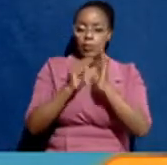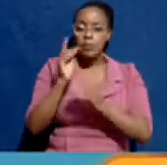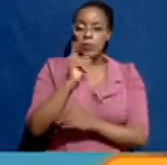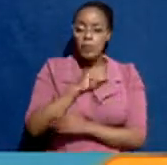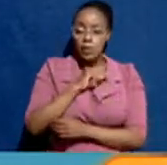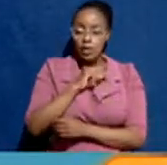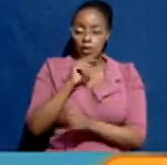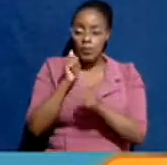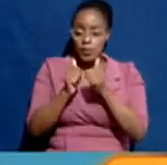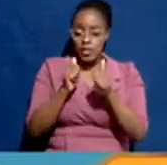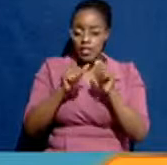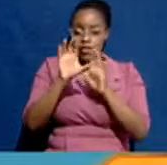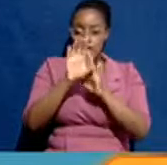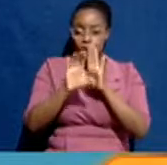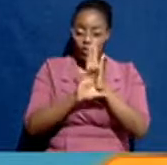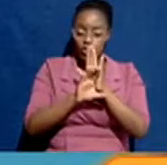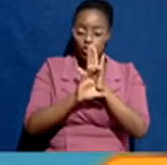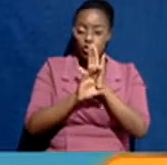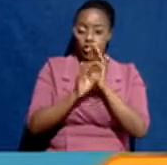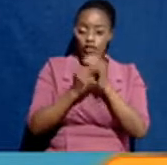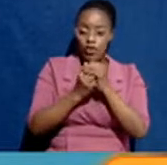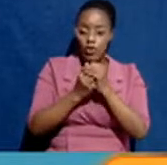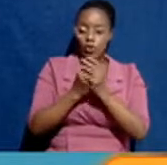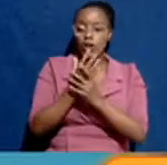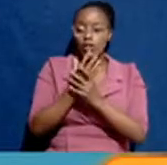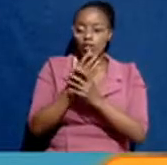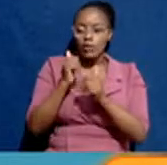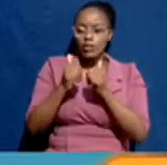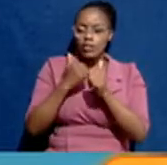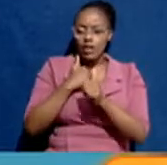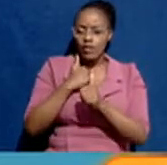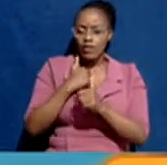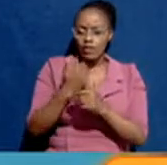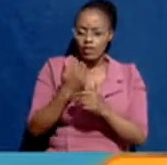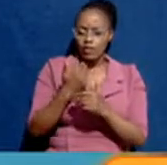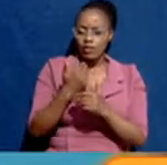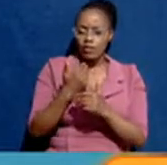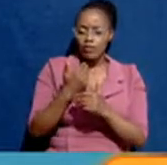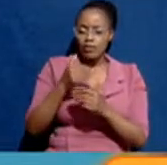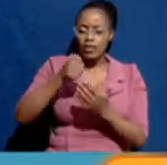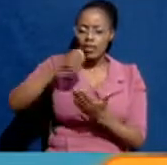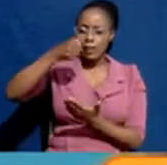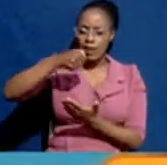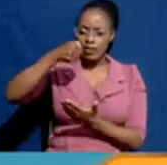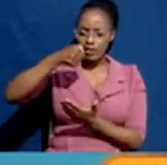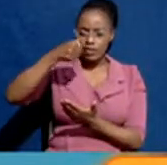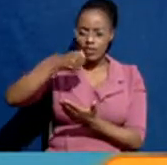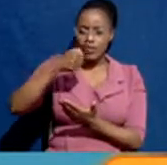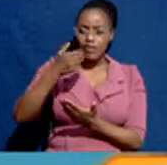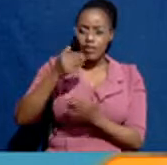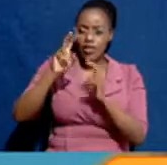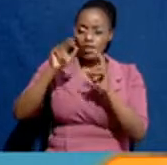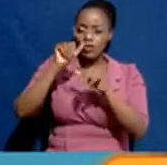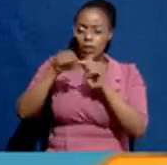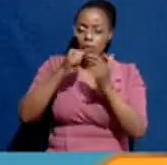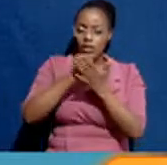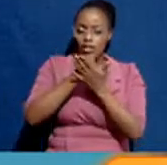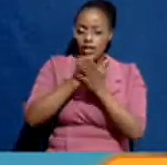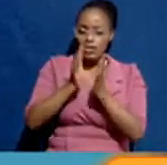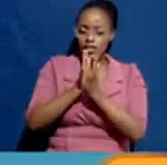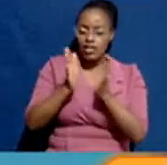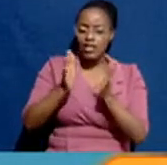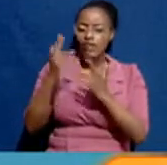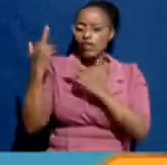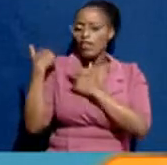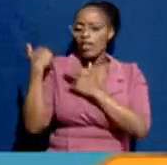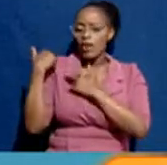is the constitutional bodies, like the COB, the Control of Budget, the Office of the Auditor General. What is their